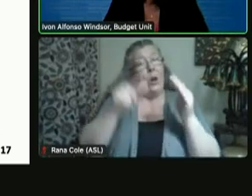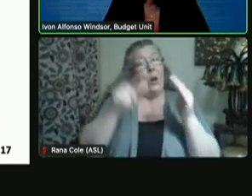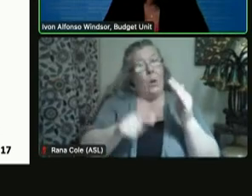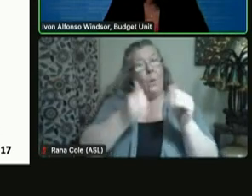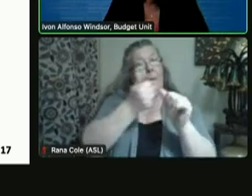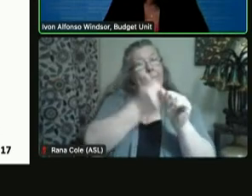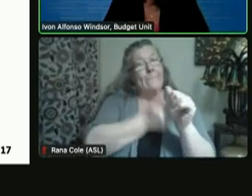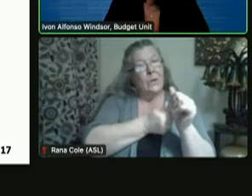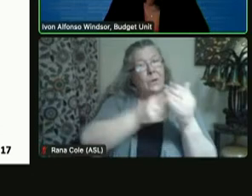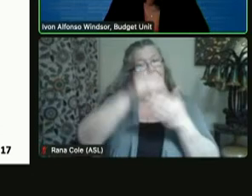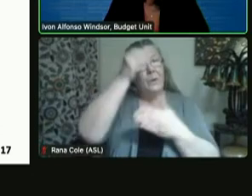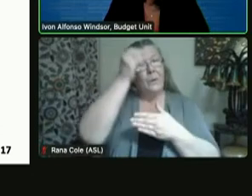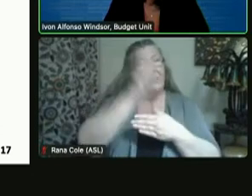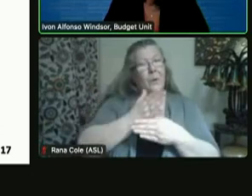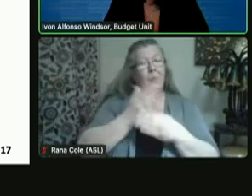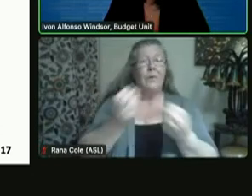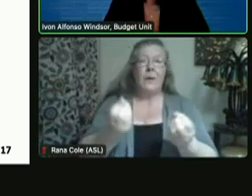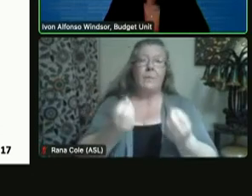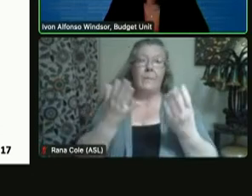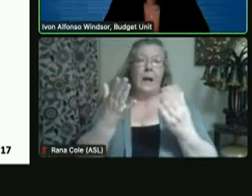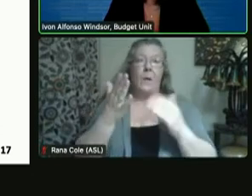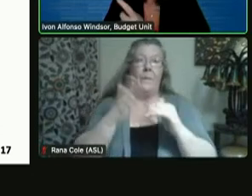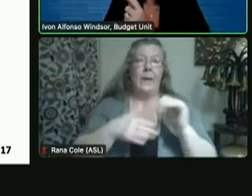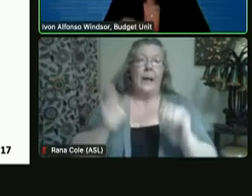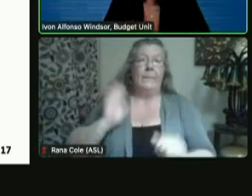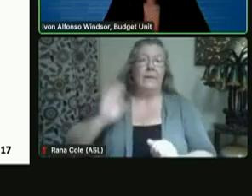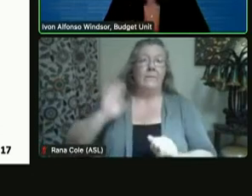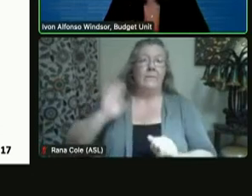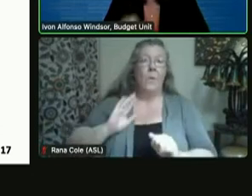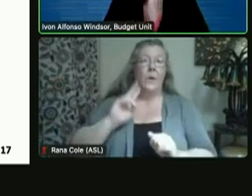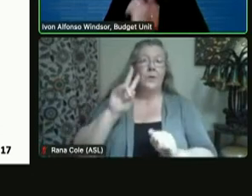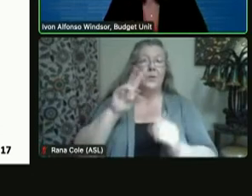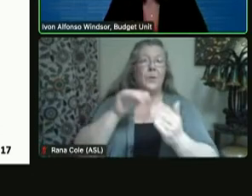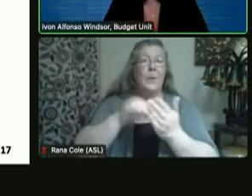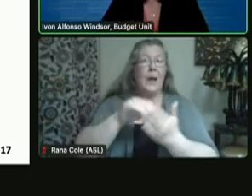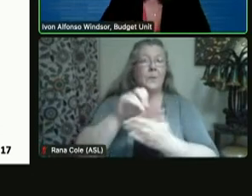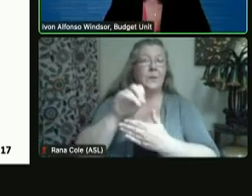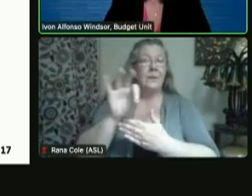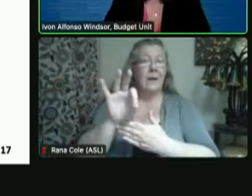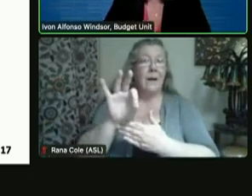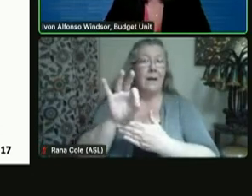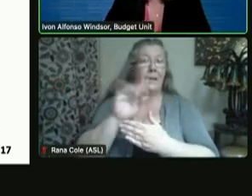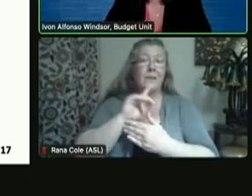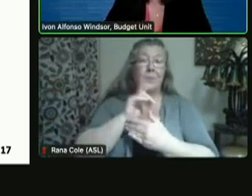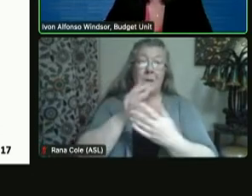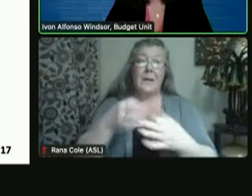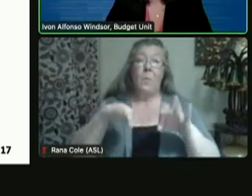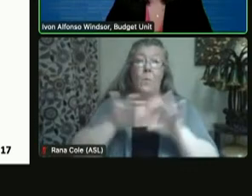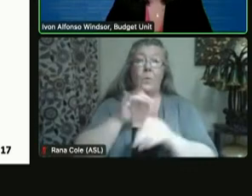in 2009. And that is extremely important to understand.